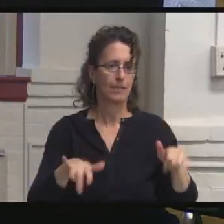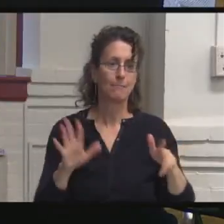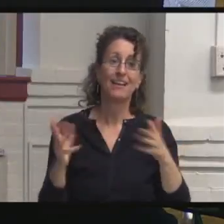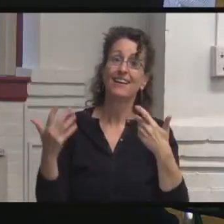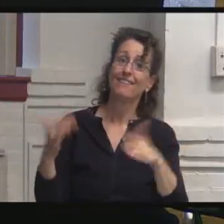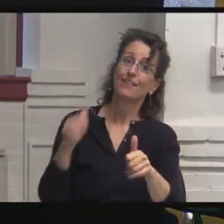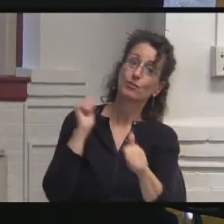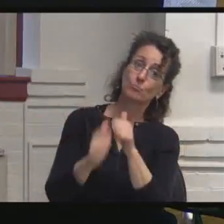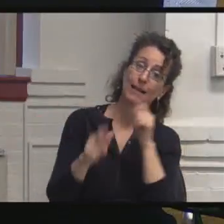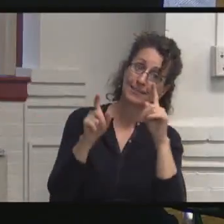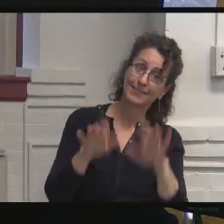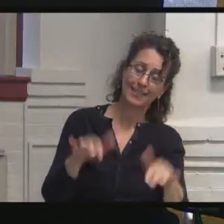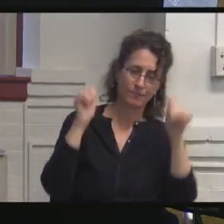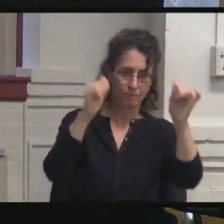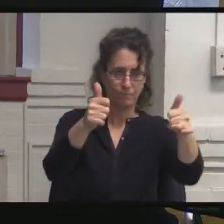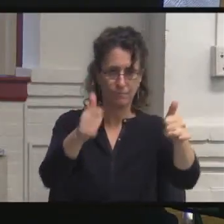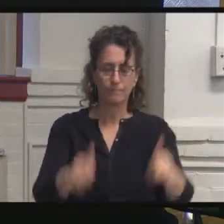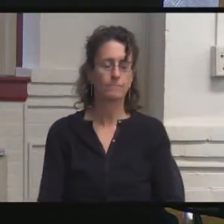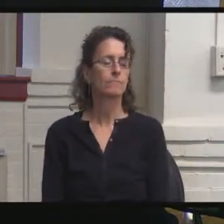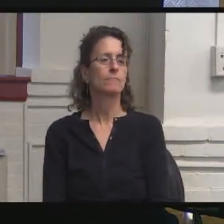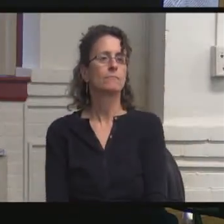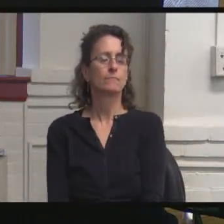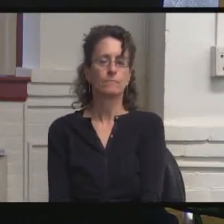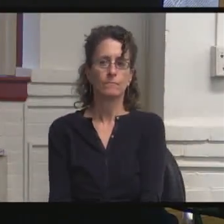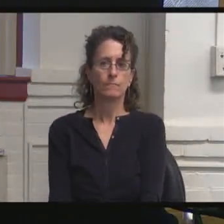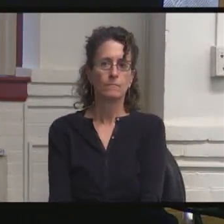It's always relief. All right. So,